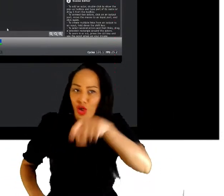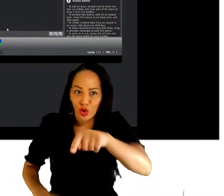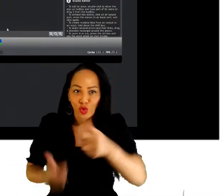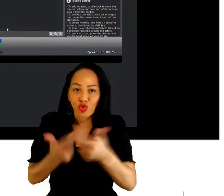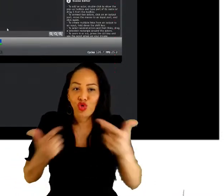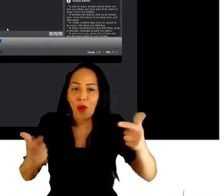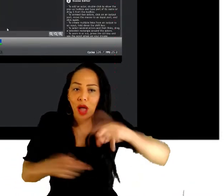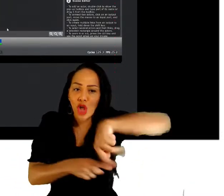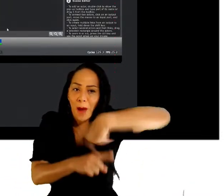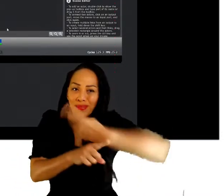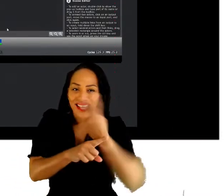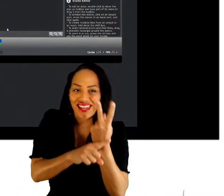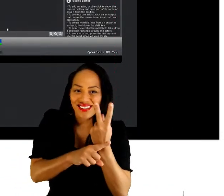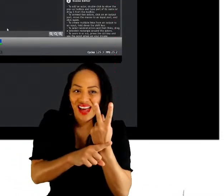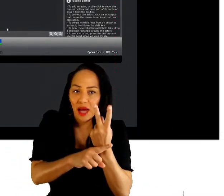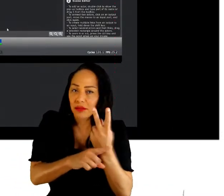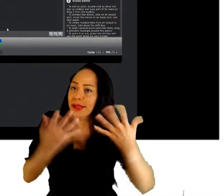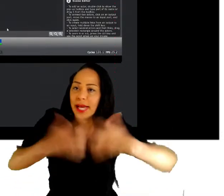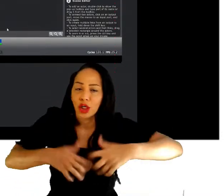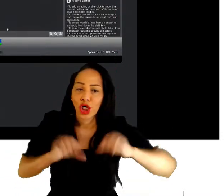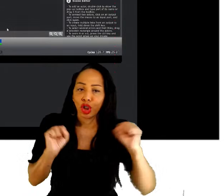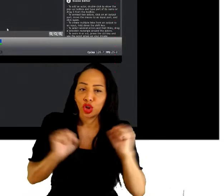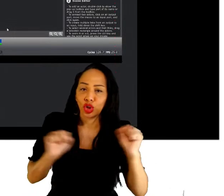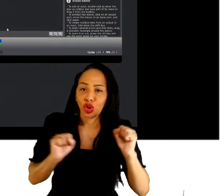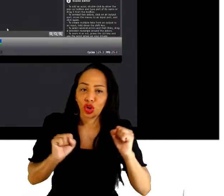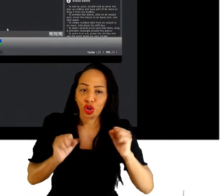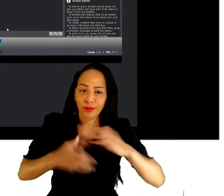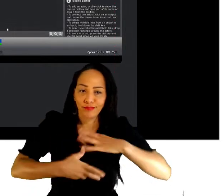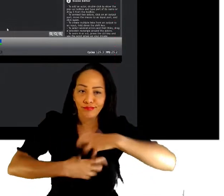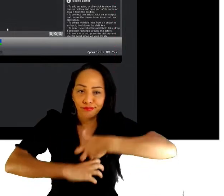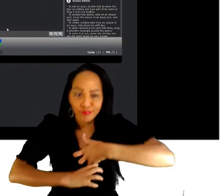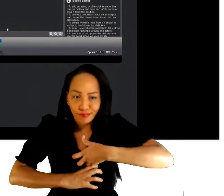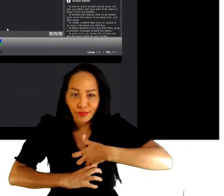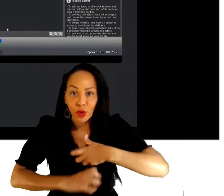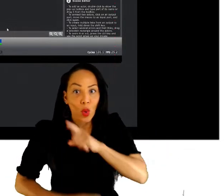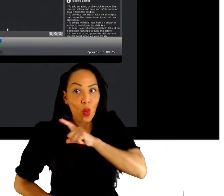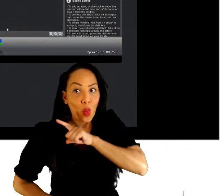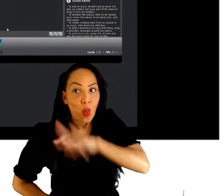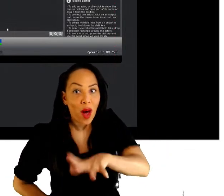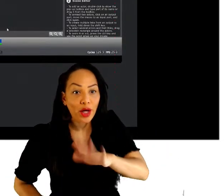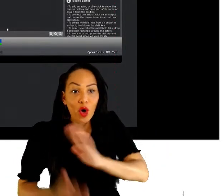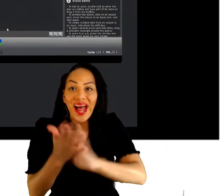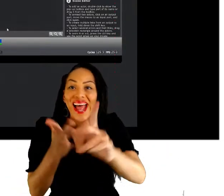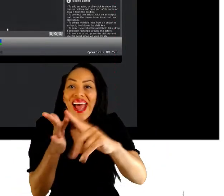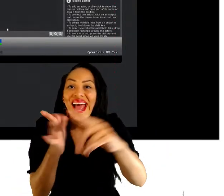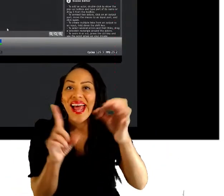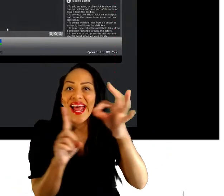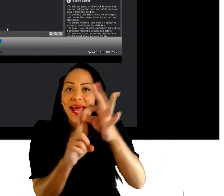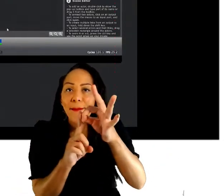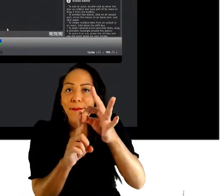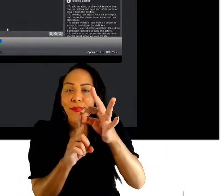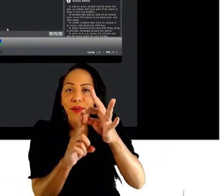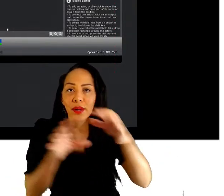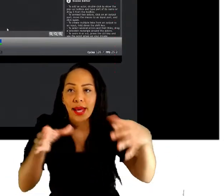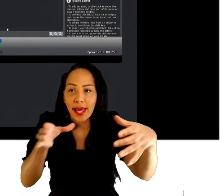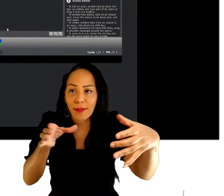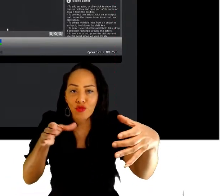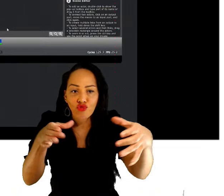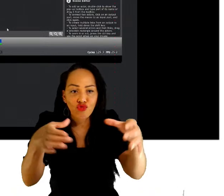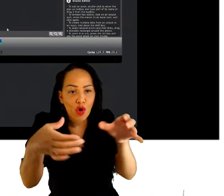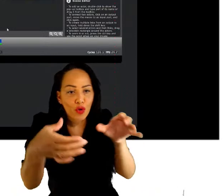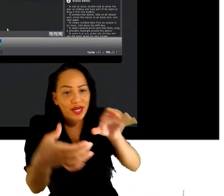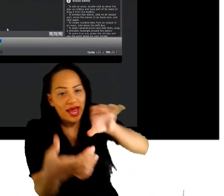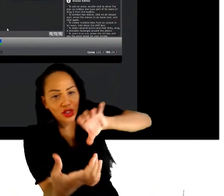Let's also increase her hip rotation by 90 degrees so that she can bend completely to the